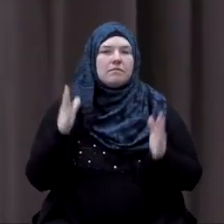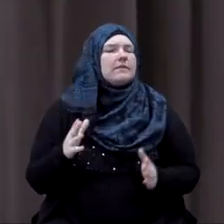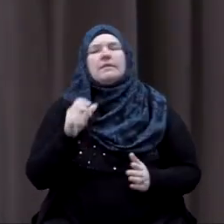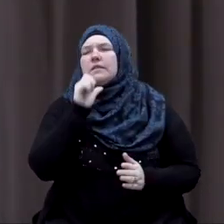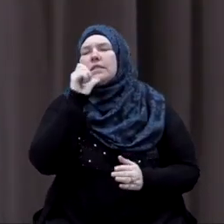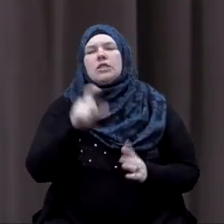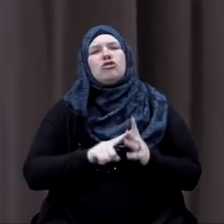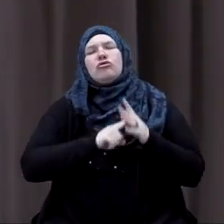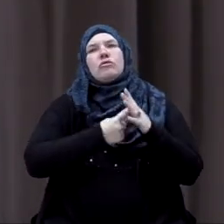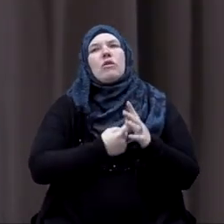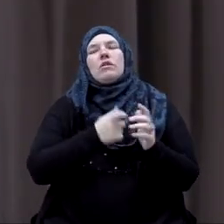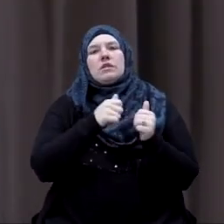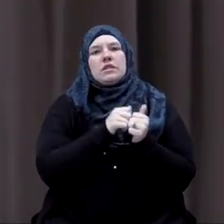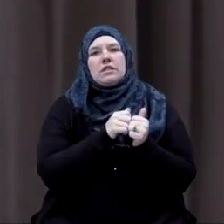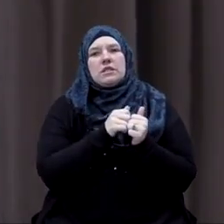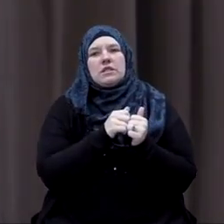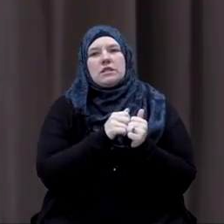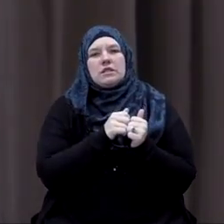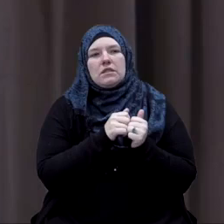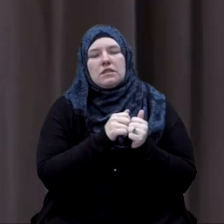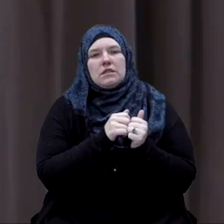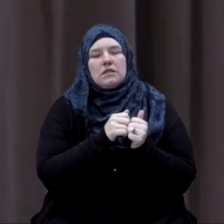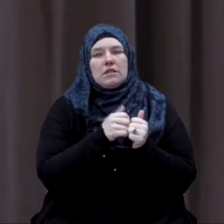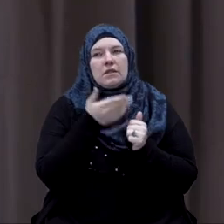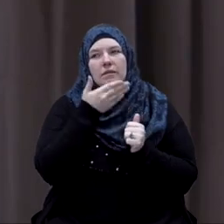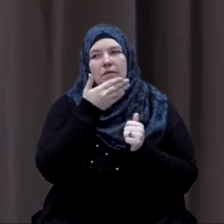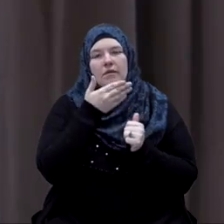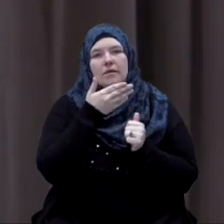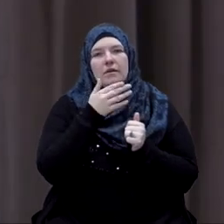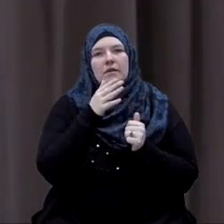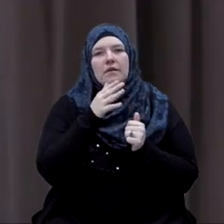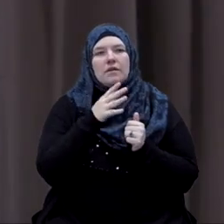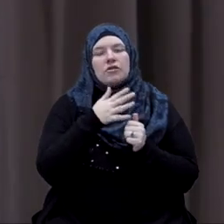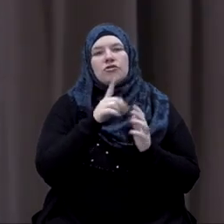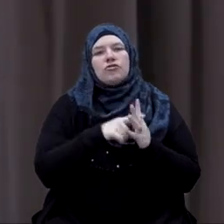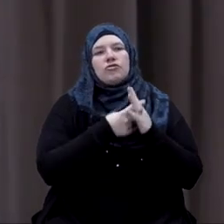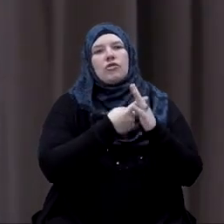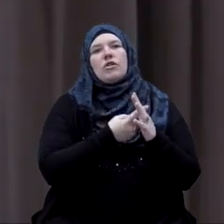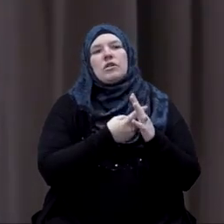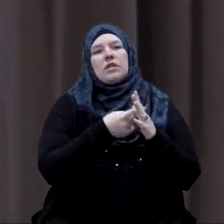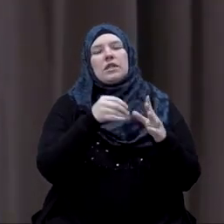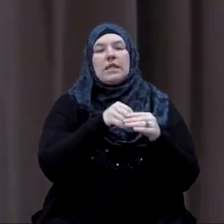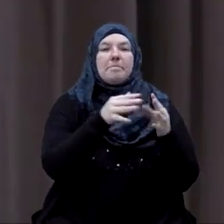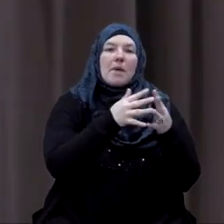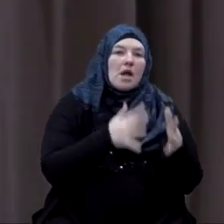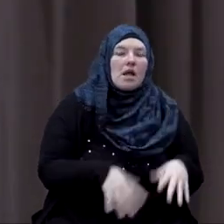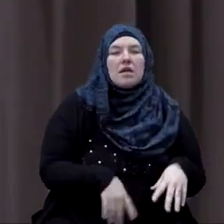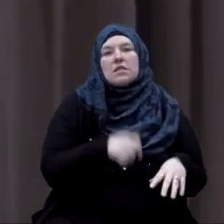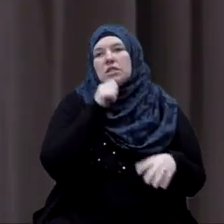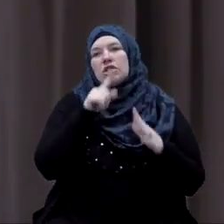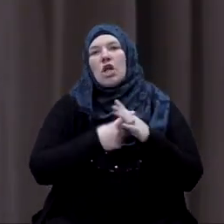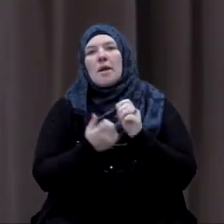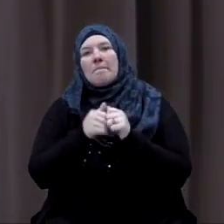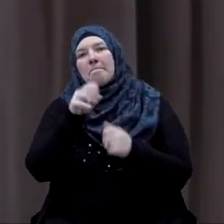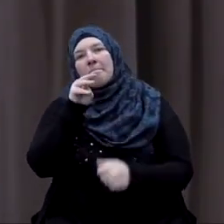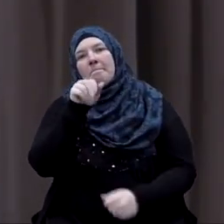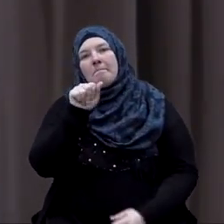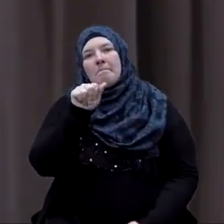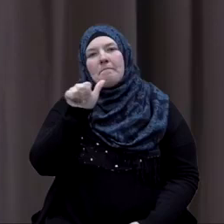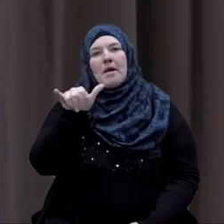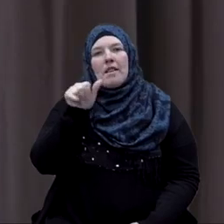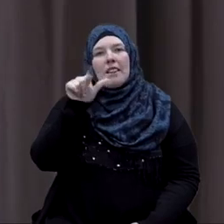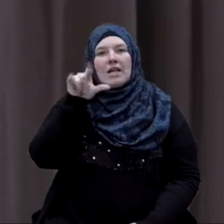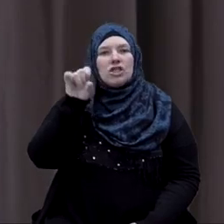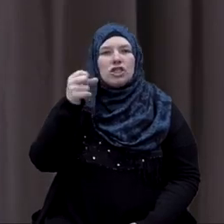did not start in Andalusia. The history of Muslims did not start in America. I encourage